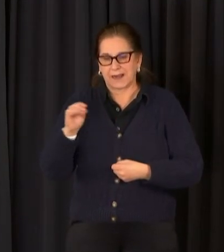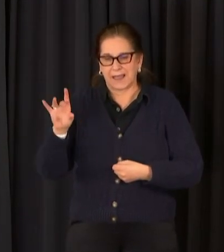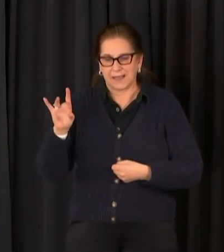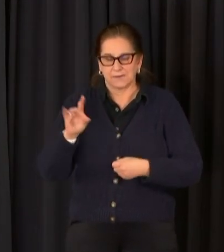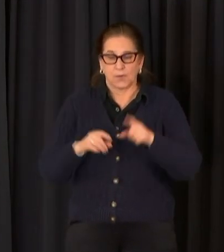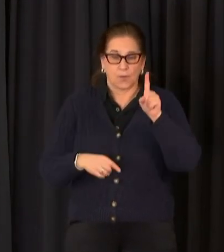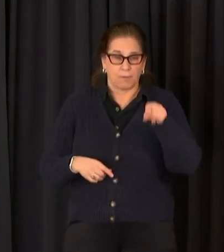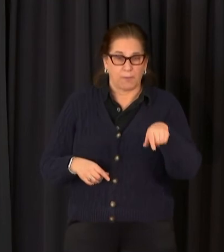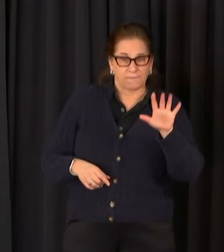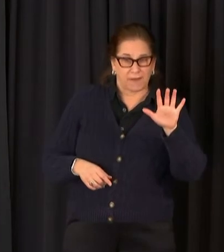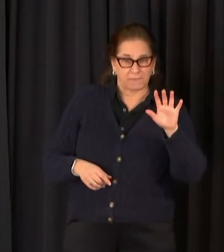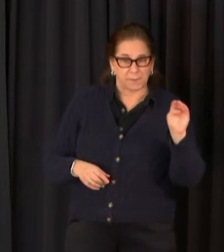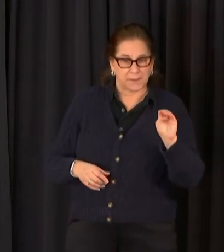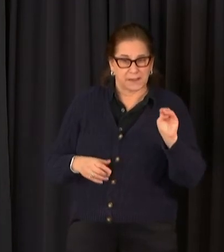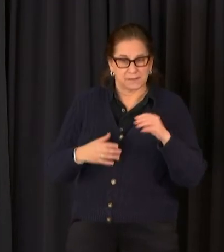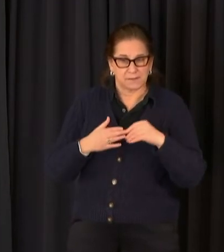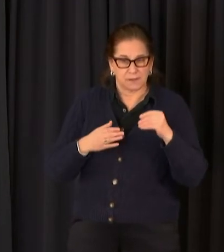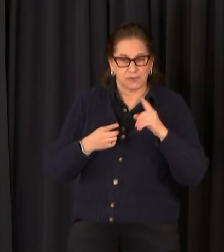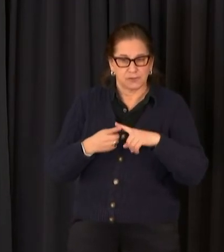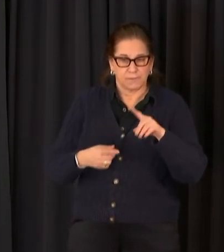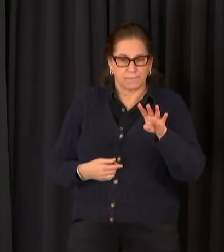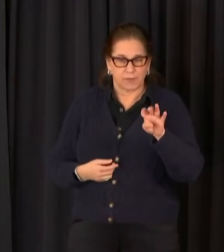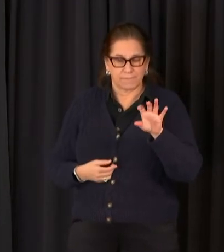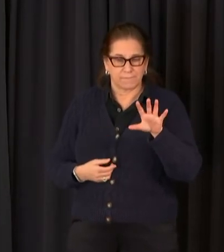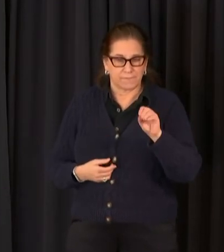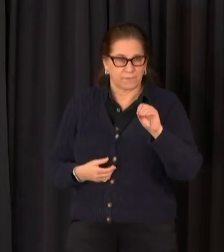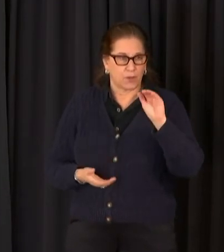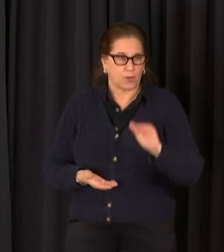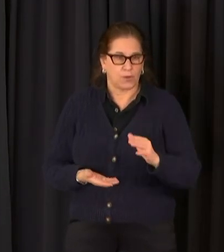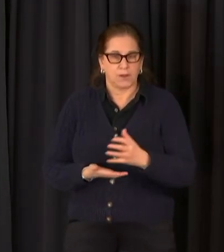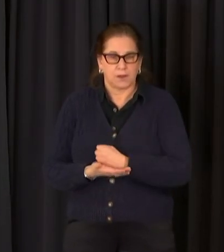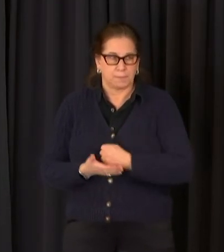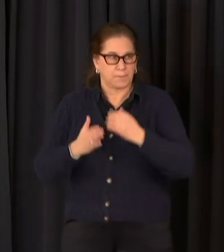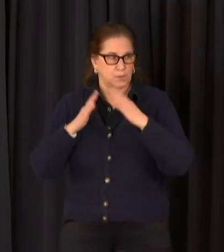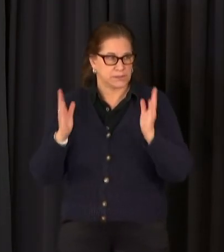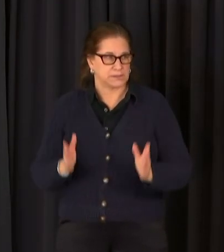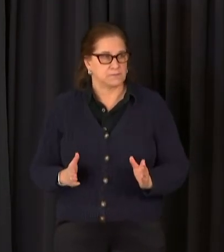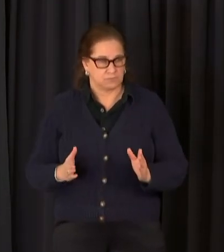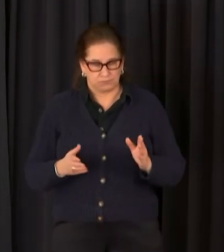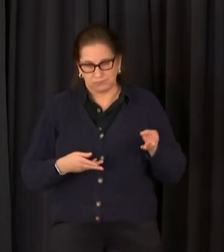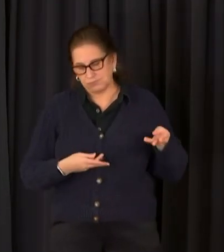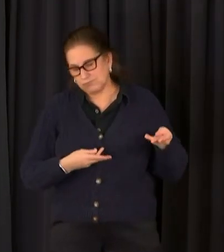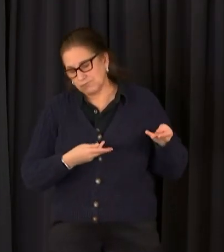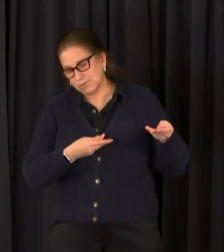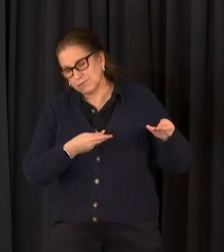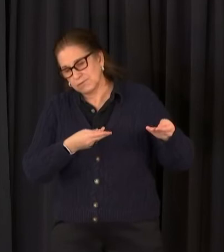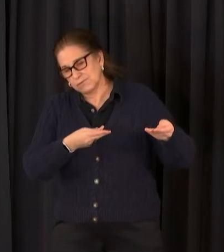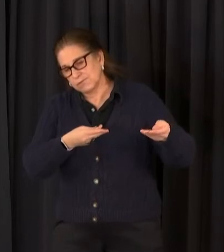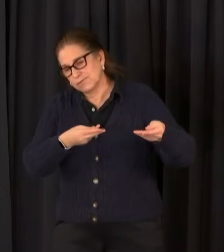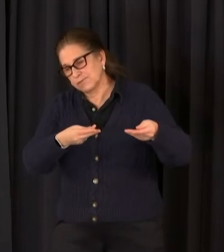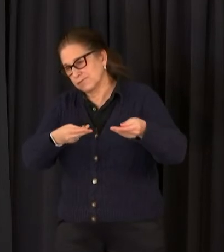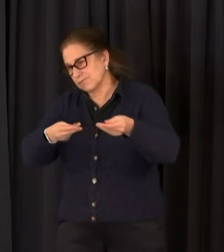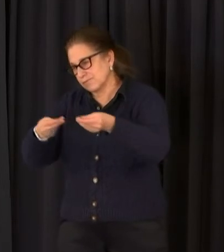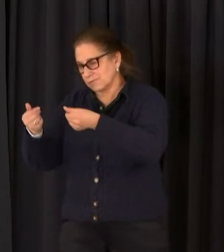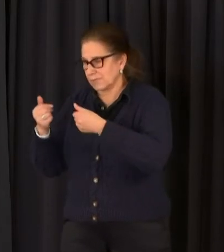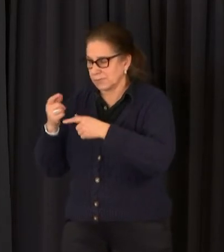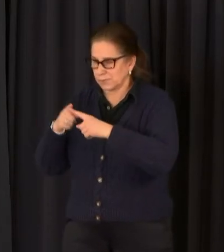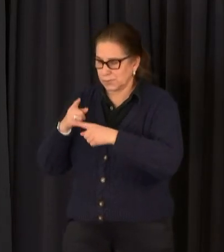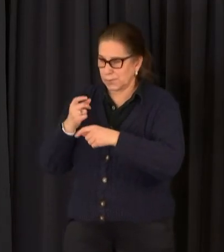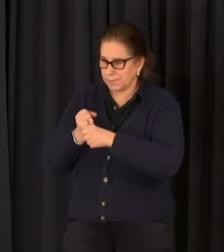million to approximately 450 low-income households. And when we announced the housing